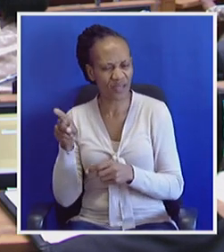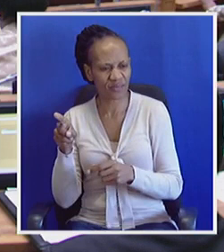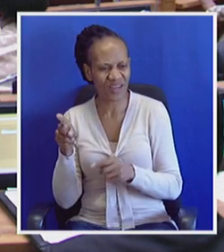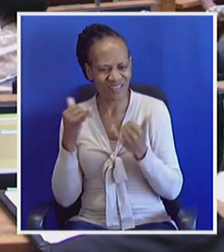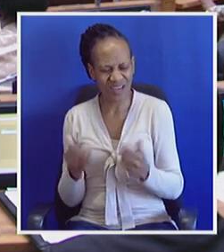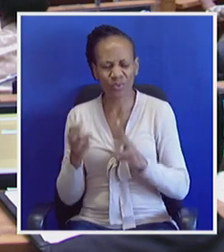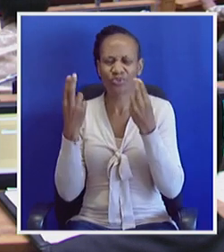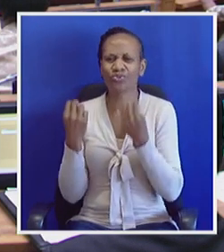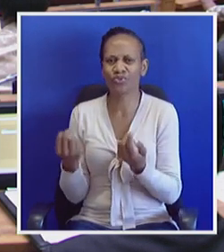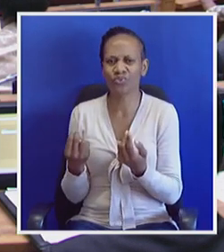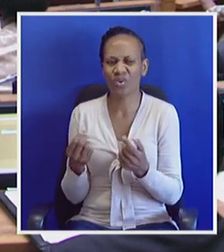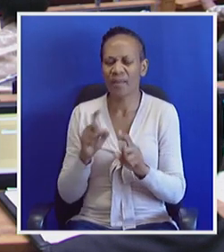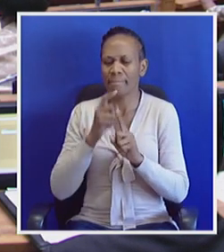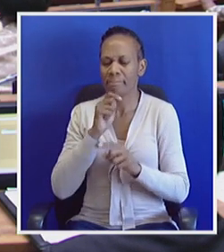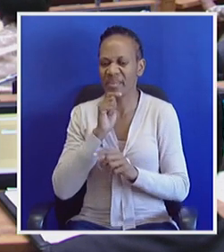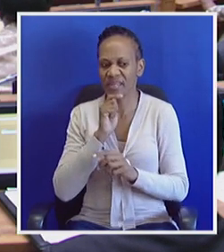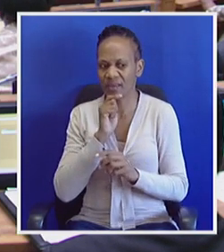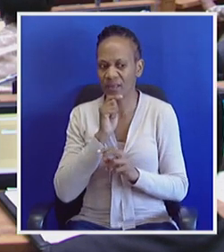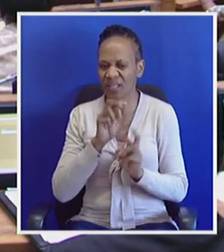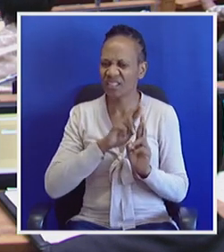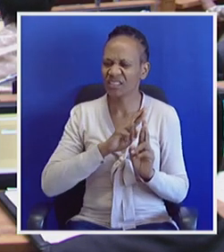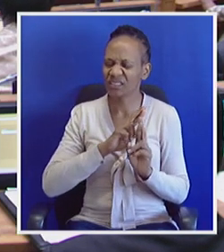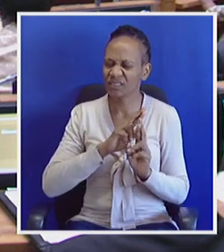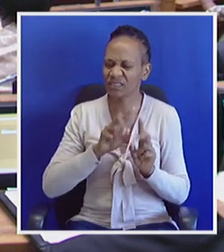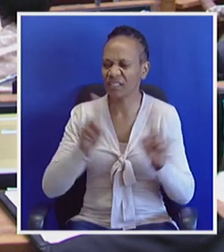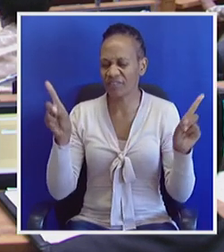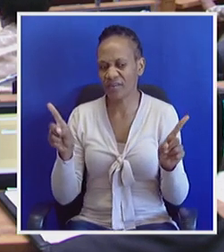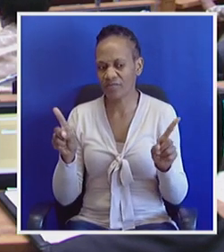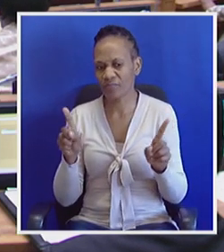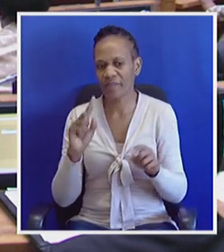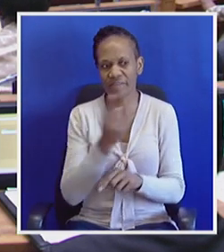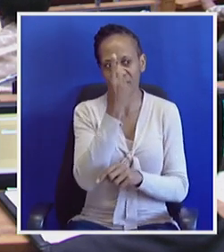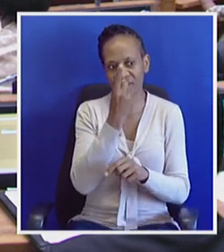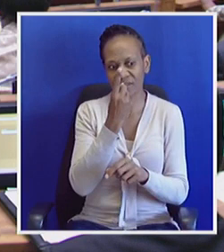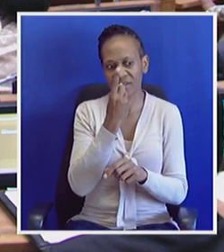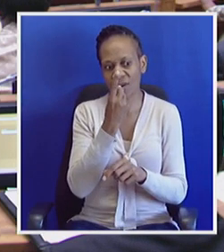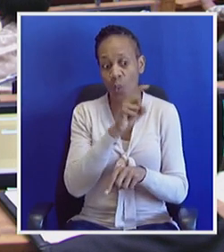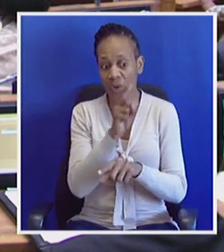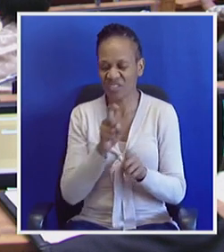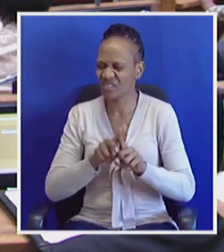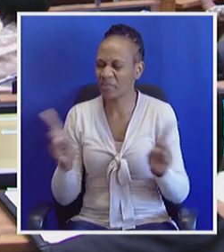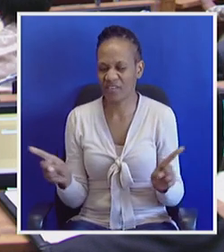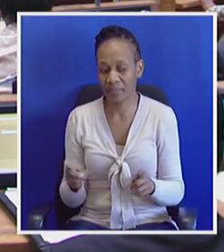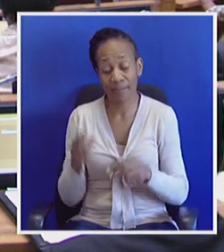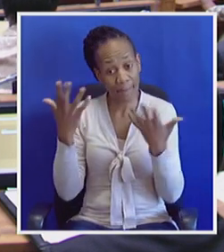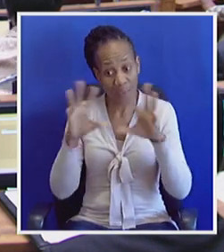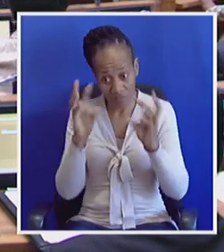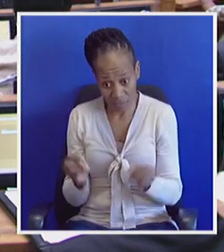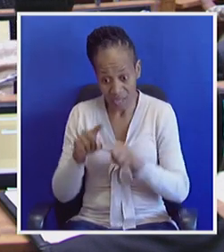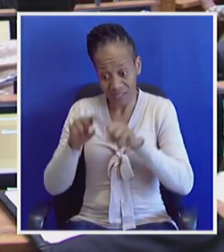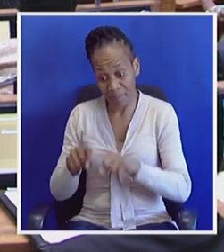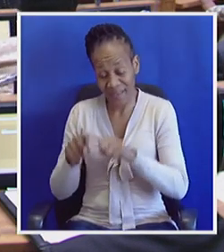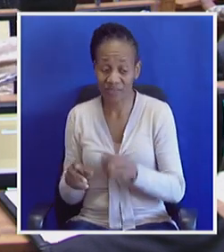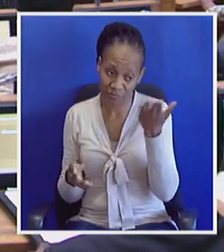arises from the response that you gave to the primary question. I'm going to leave it up to you, sir, but you are